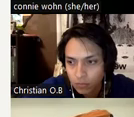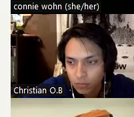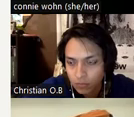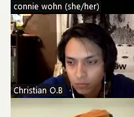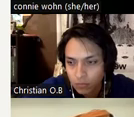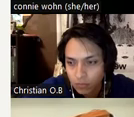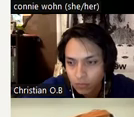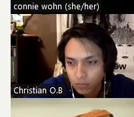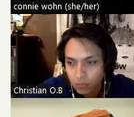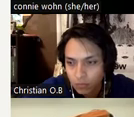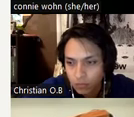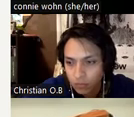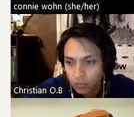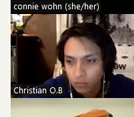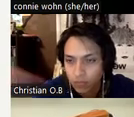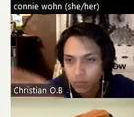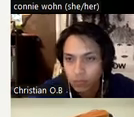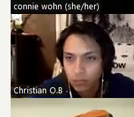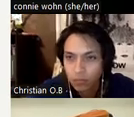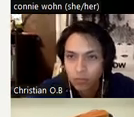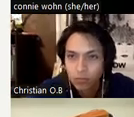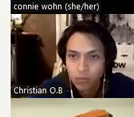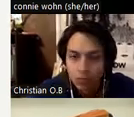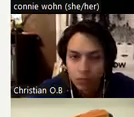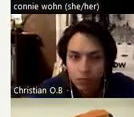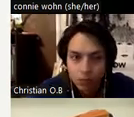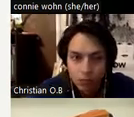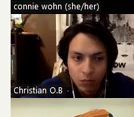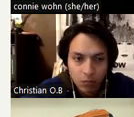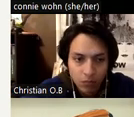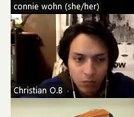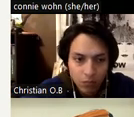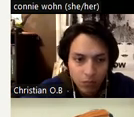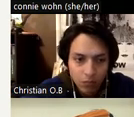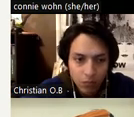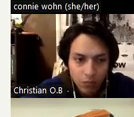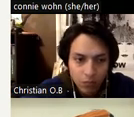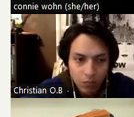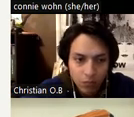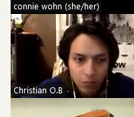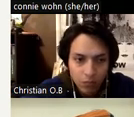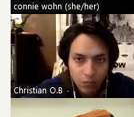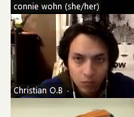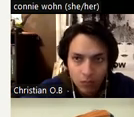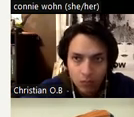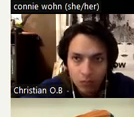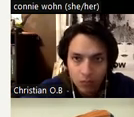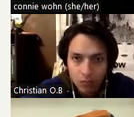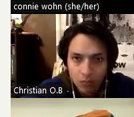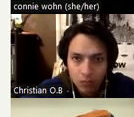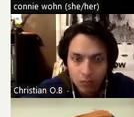up. Yeah, just wanted to note the legal guidance request under the confidentiality limits of transparency section